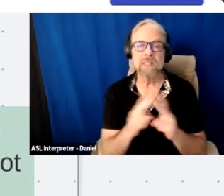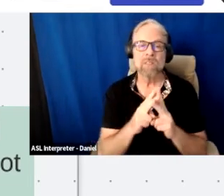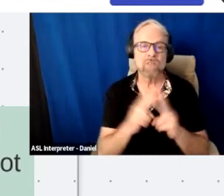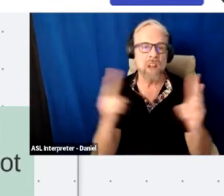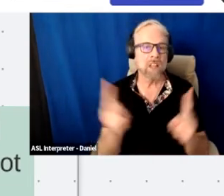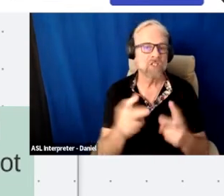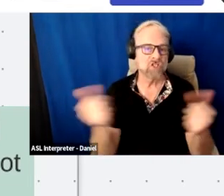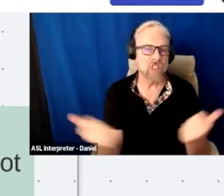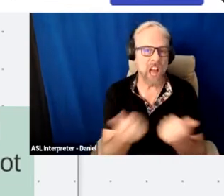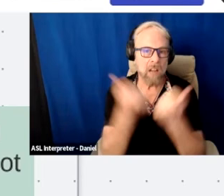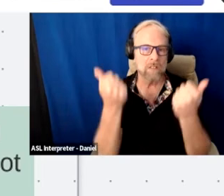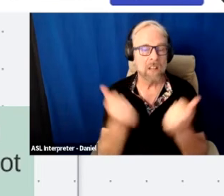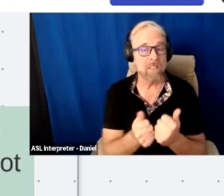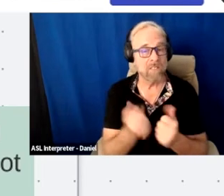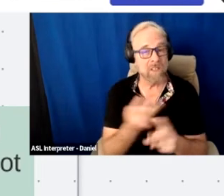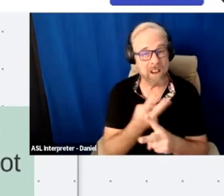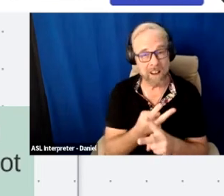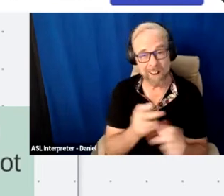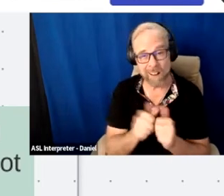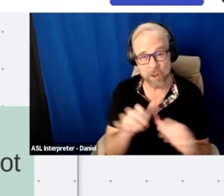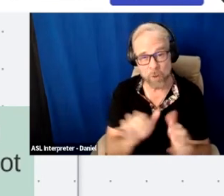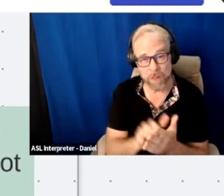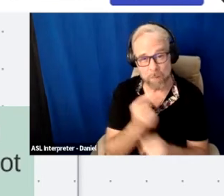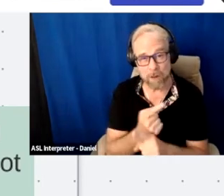to figure out how to do that.